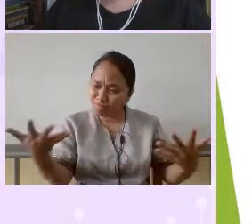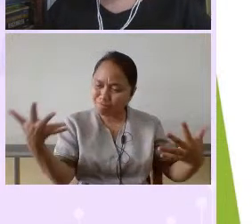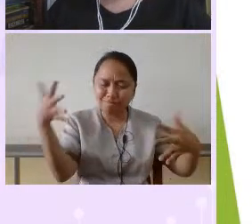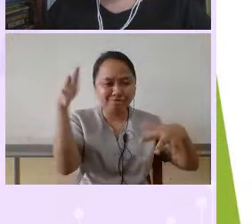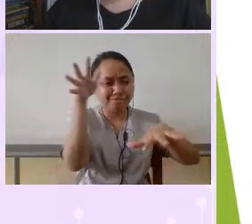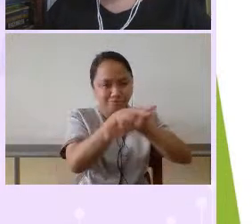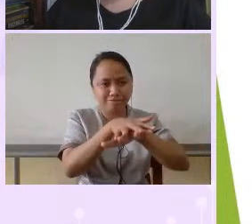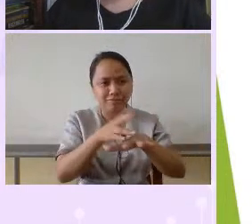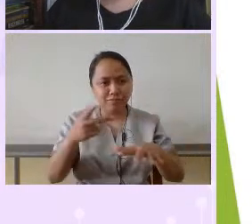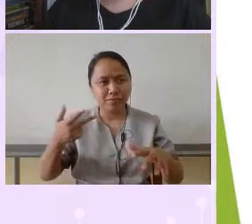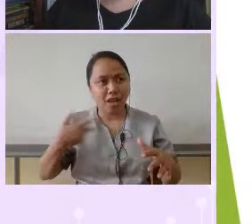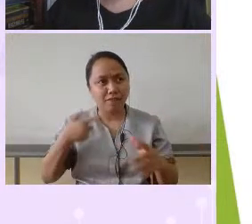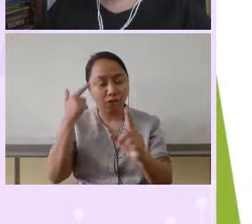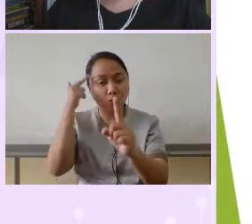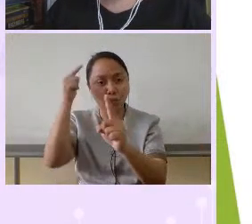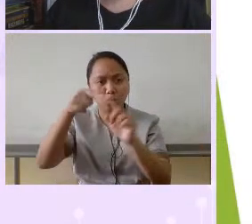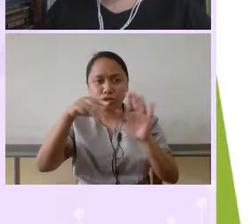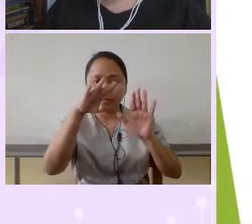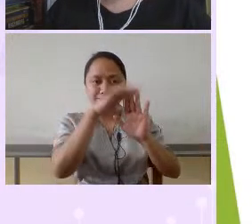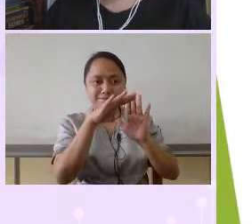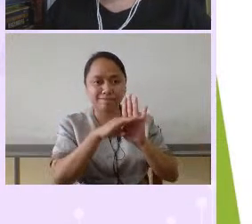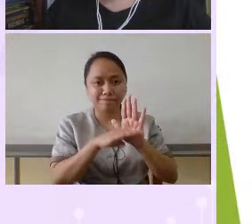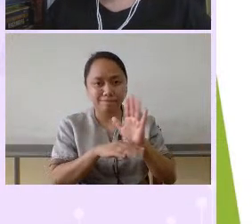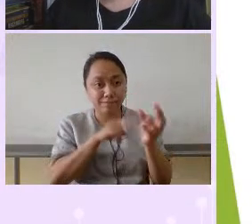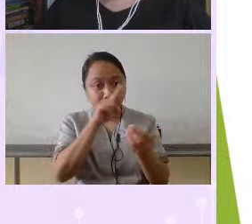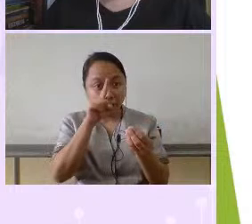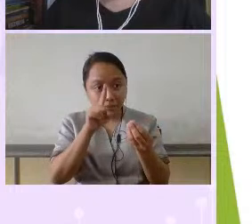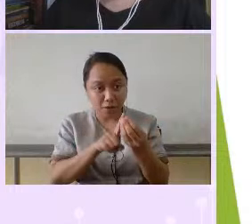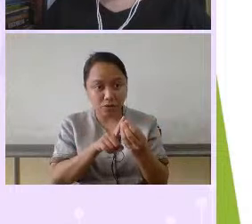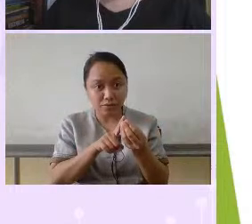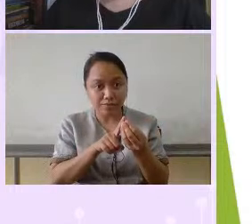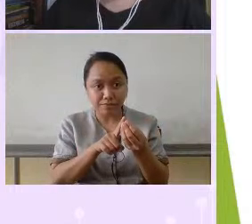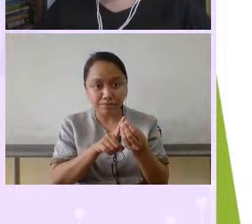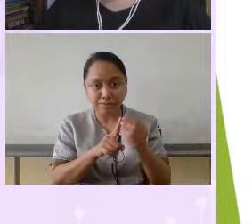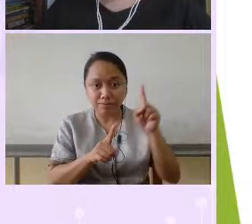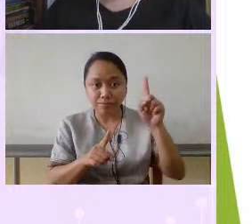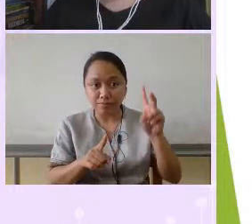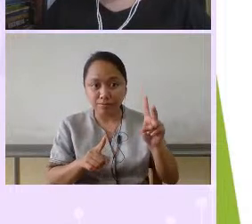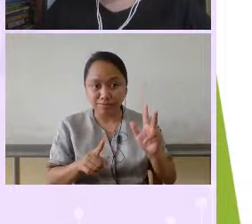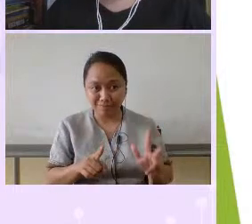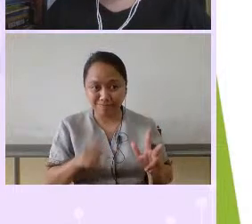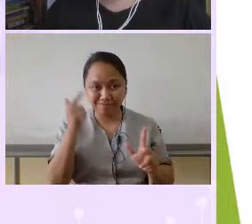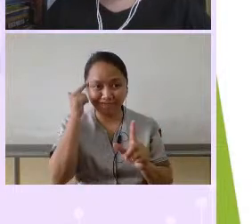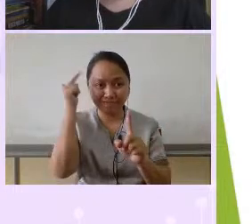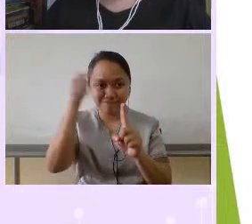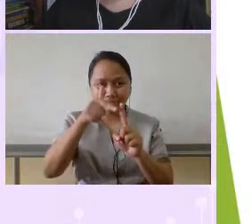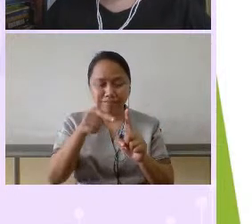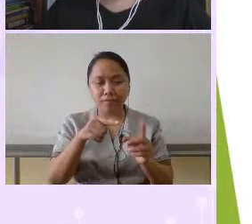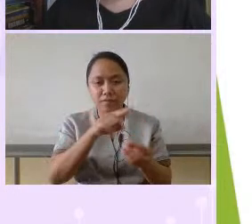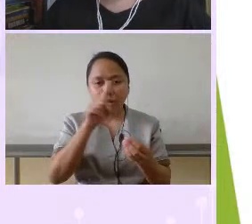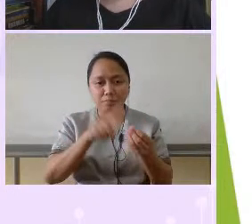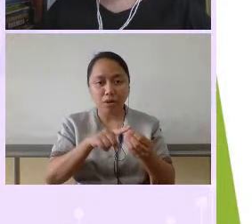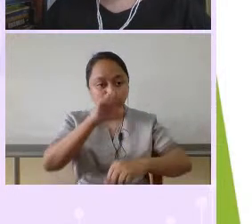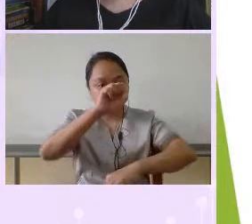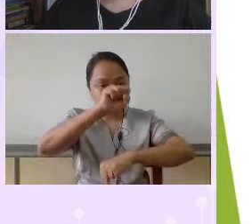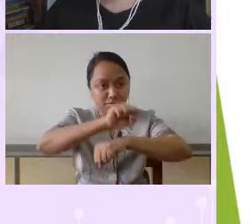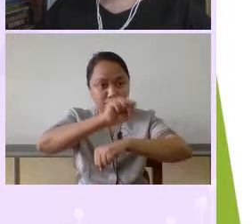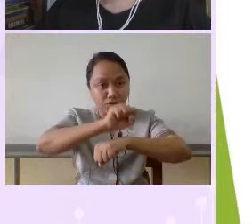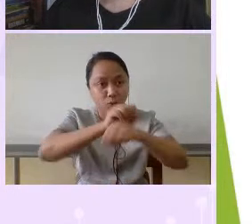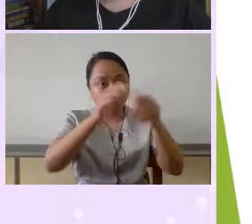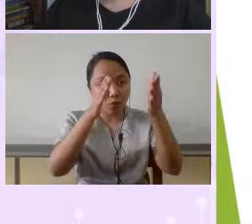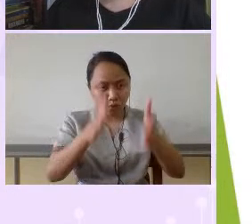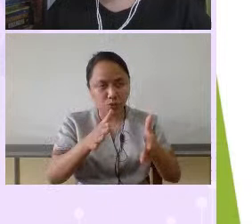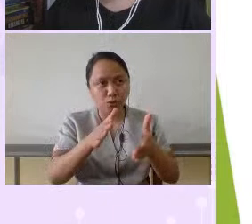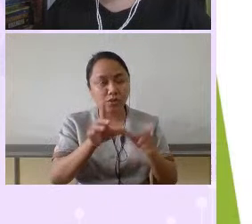is patungkol sa aming organization, patungkol sa mga empleyado ng Department of